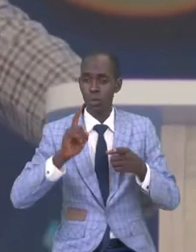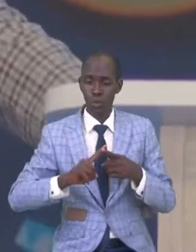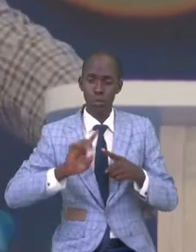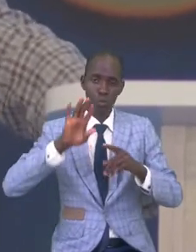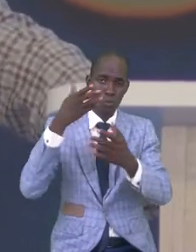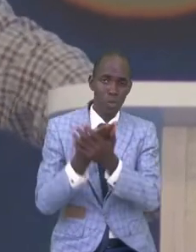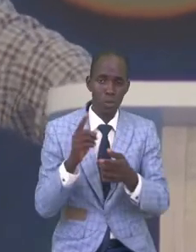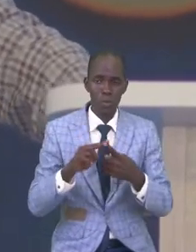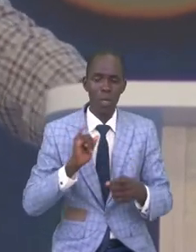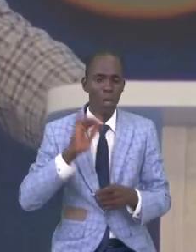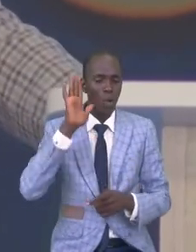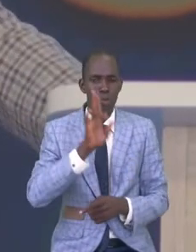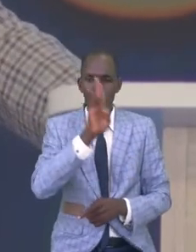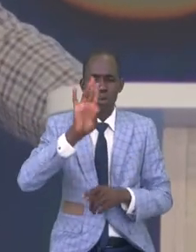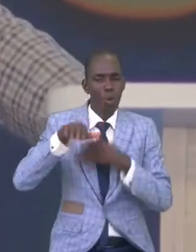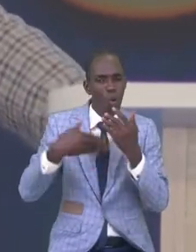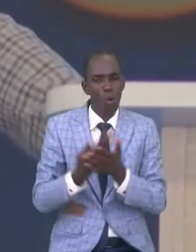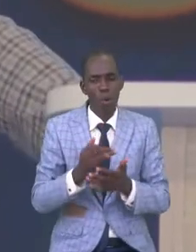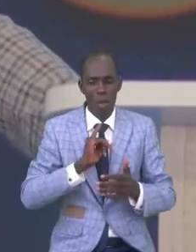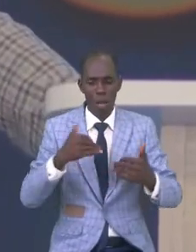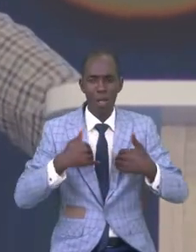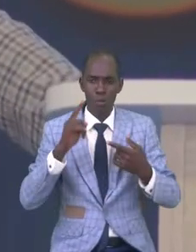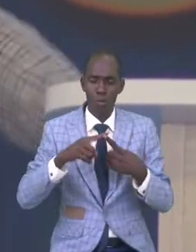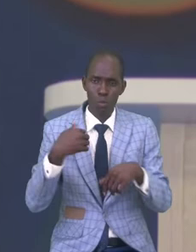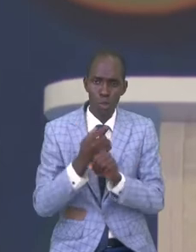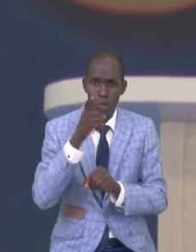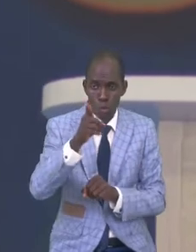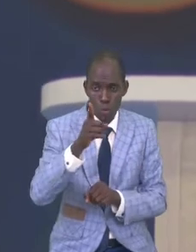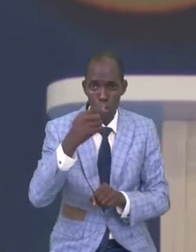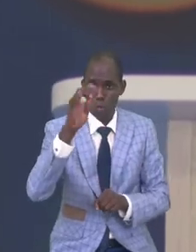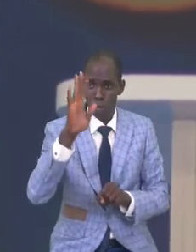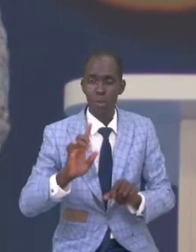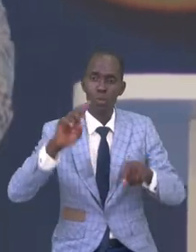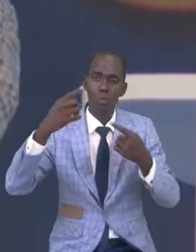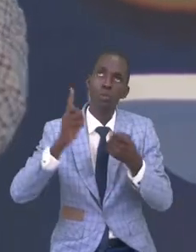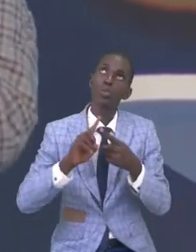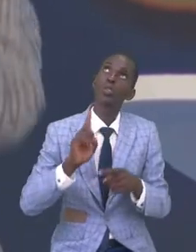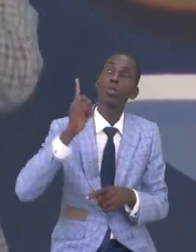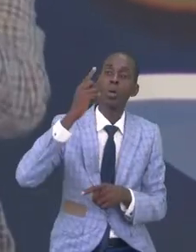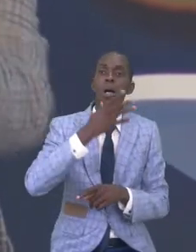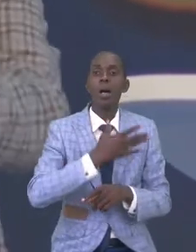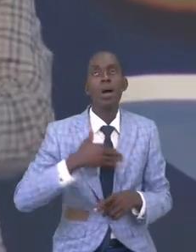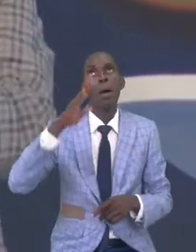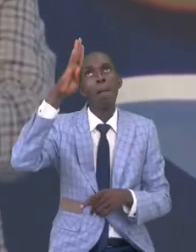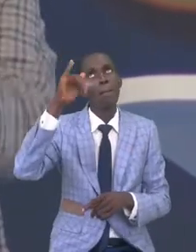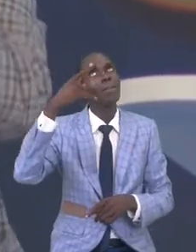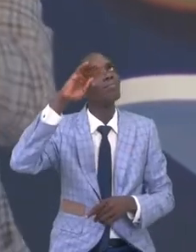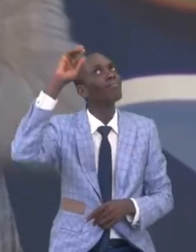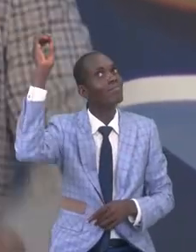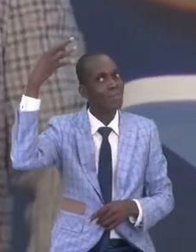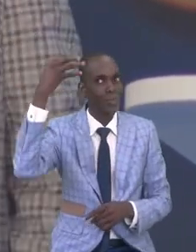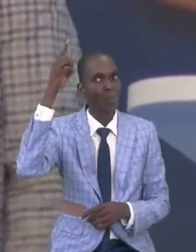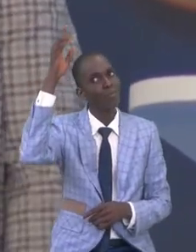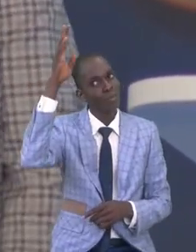that you will get to where I never got to. And by the grace of God, grace of God, grace